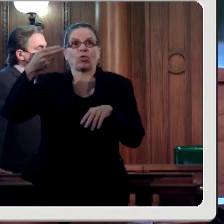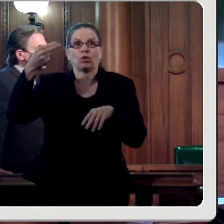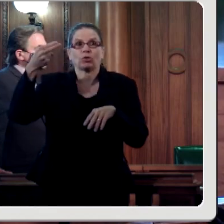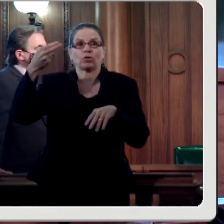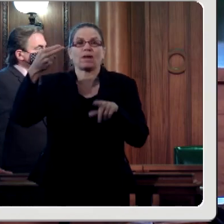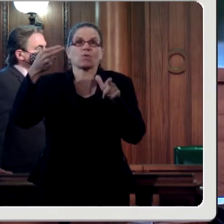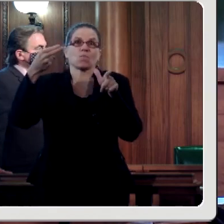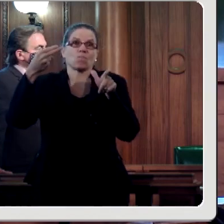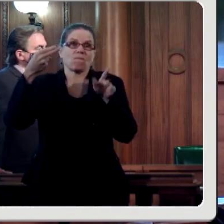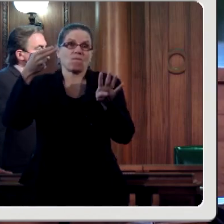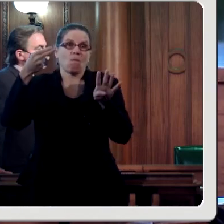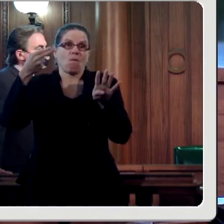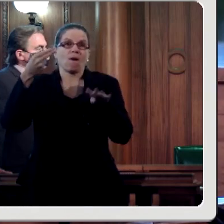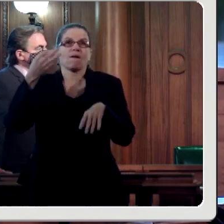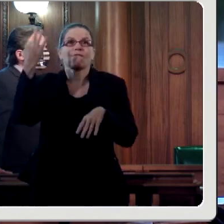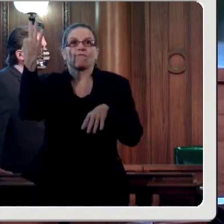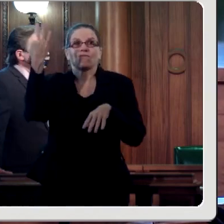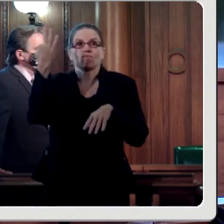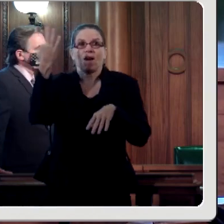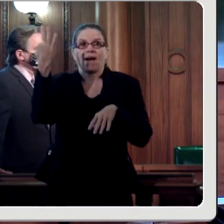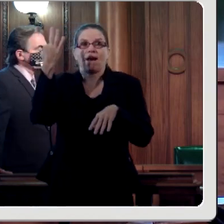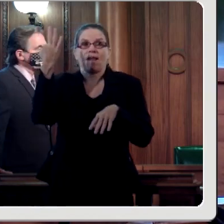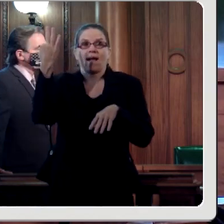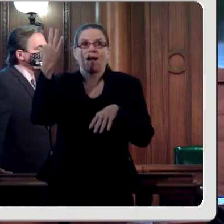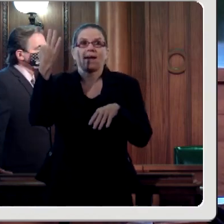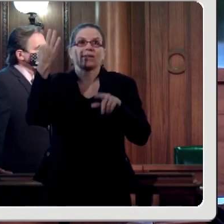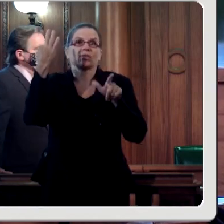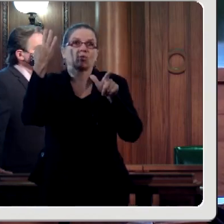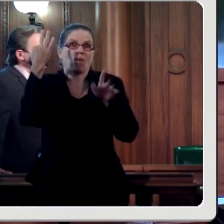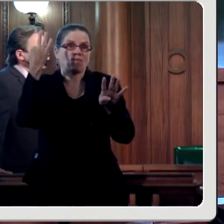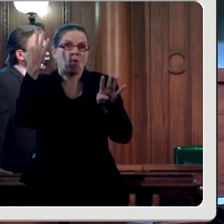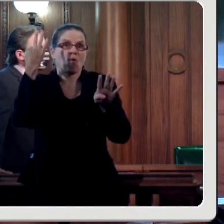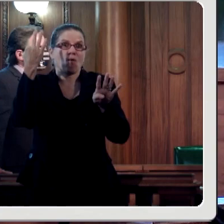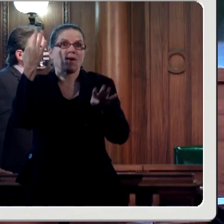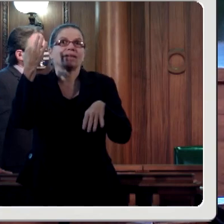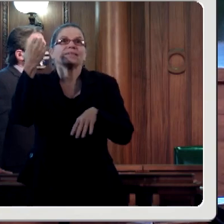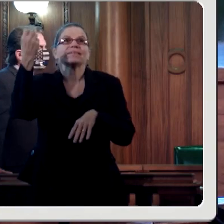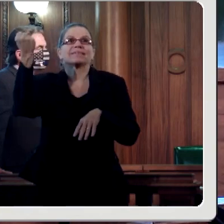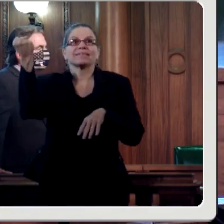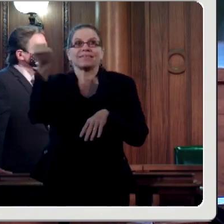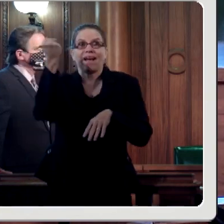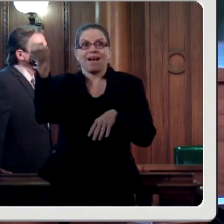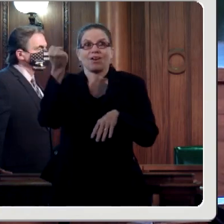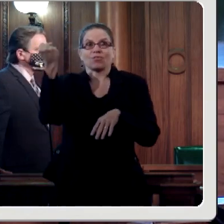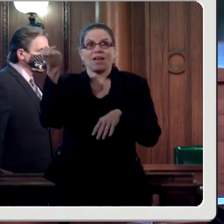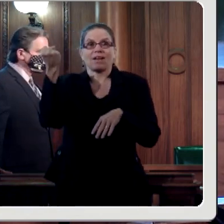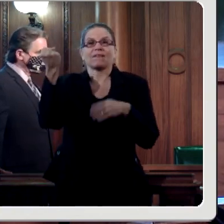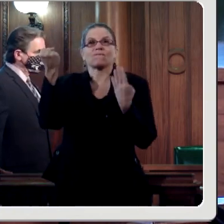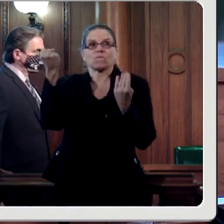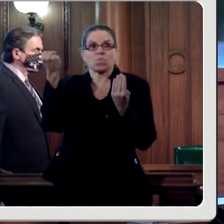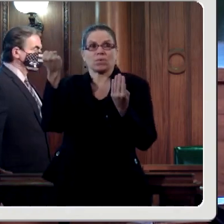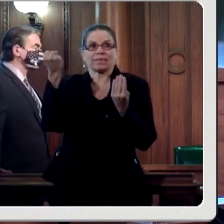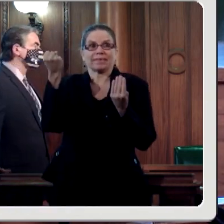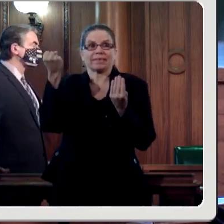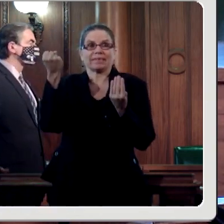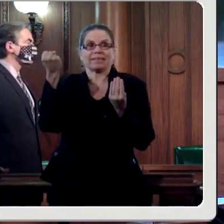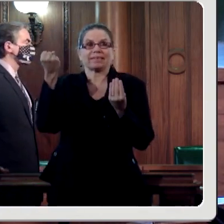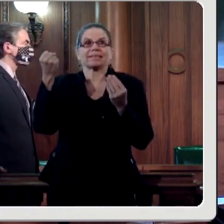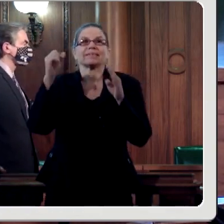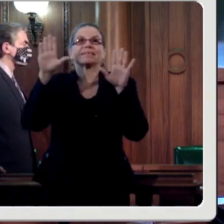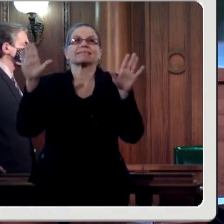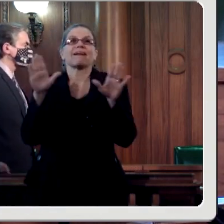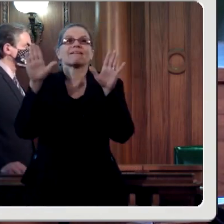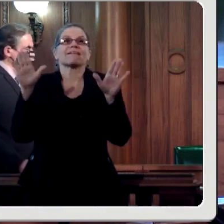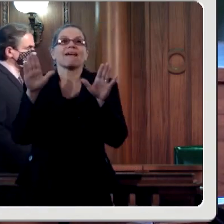24. Friday, October 9th, 24. Saturday, October 10th, 14. And Sunday,